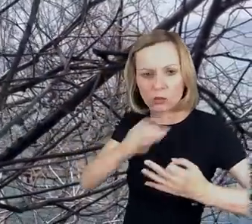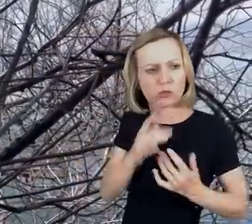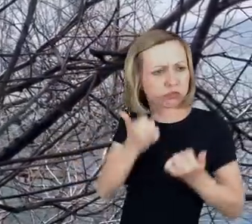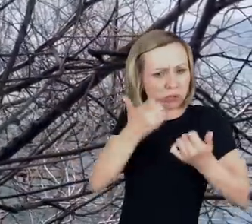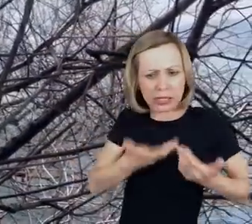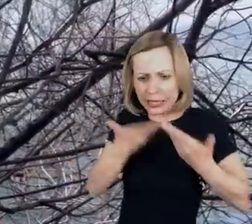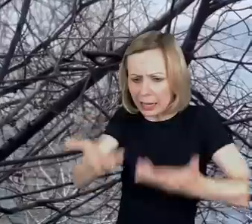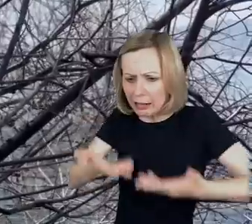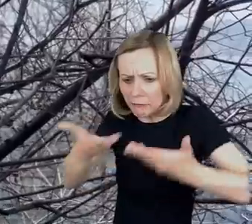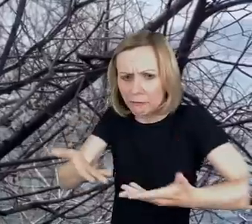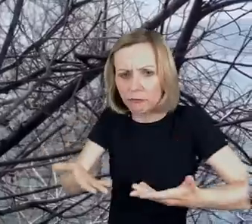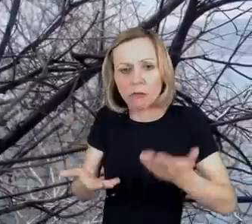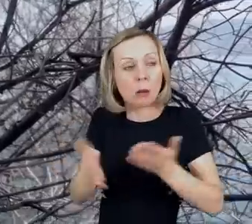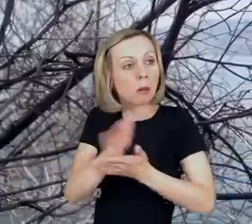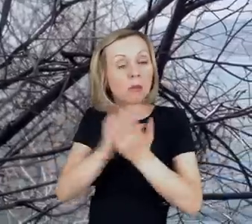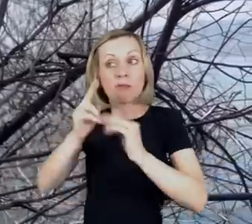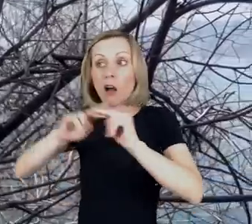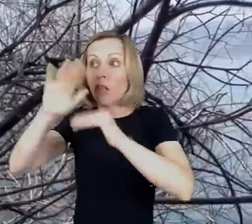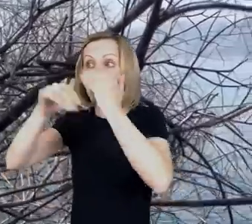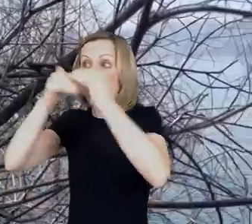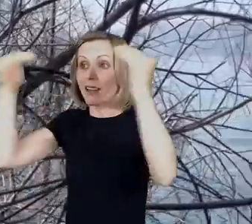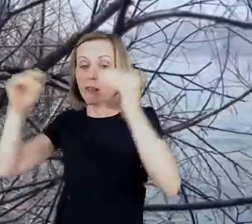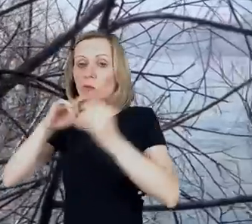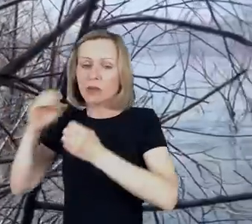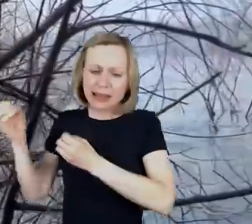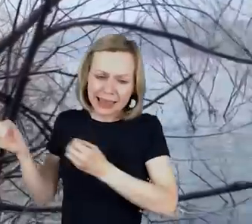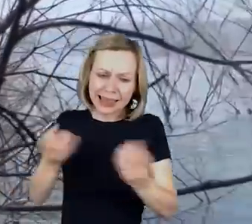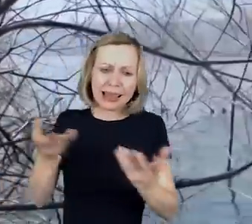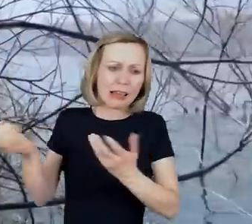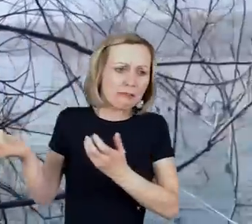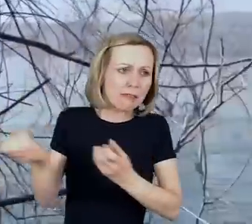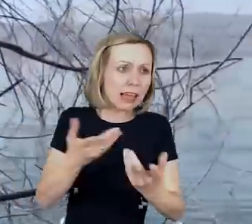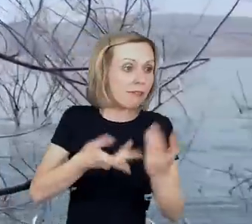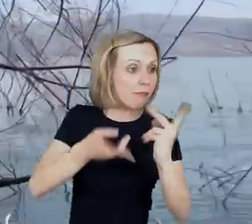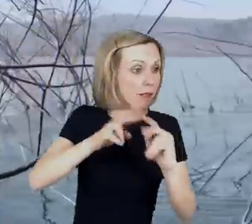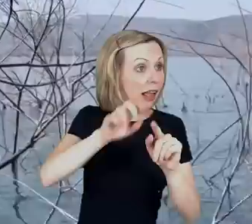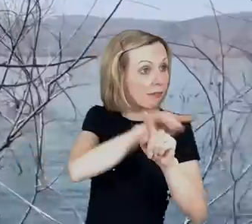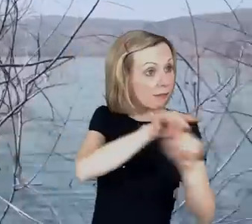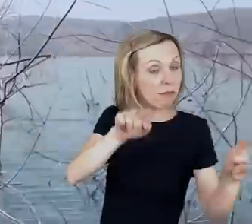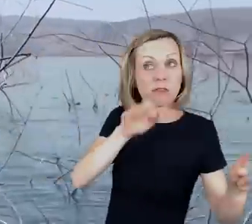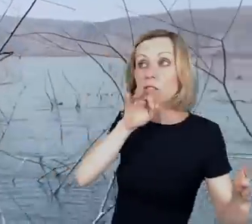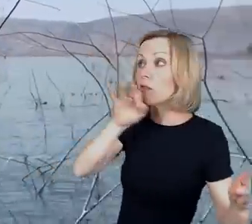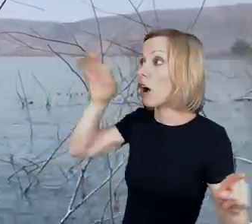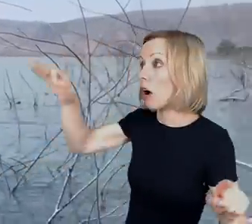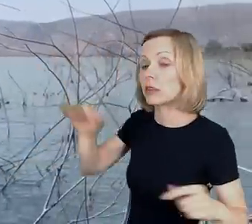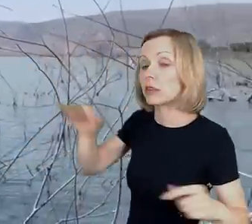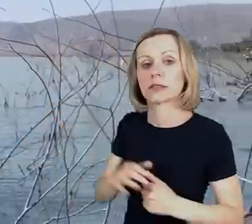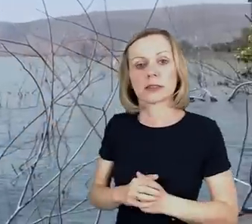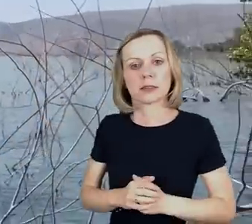your Father in heaven give good things to those who ask for them?